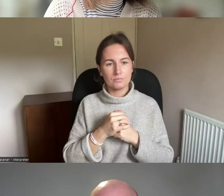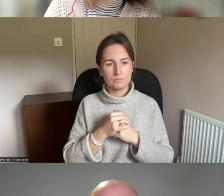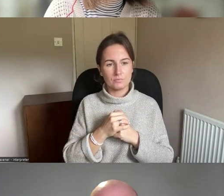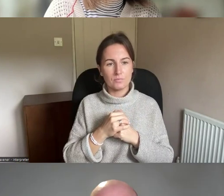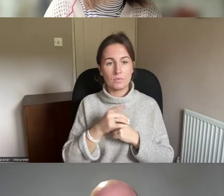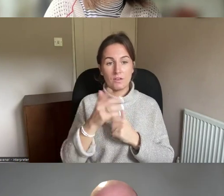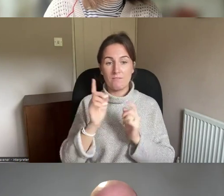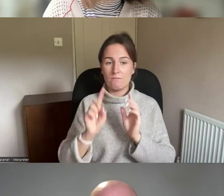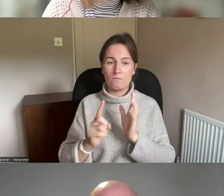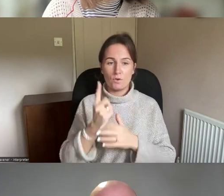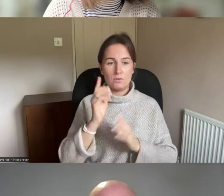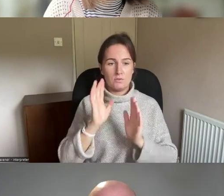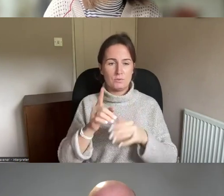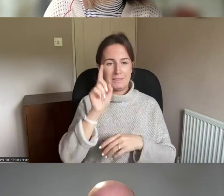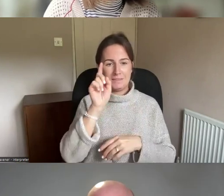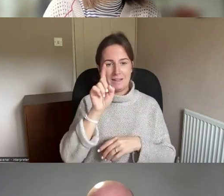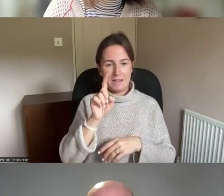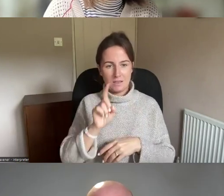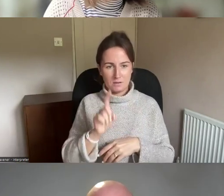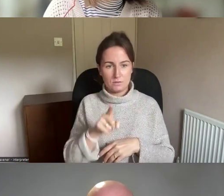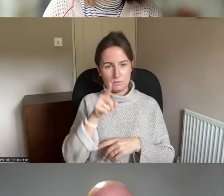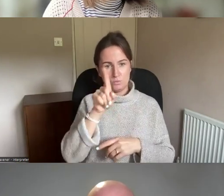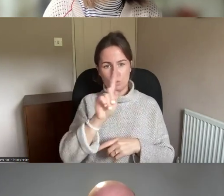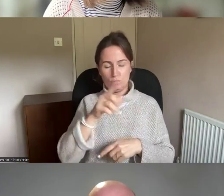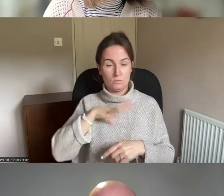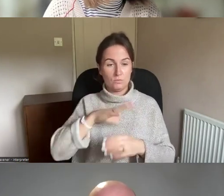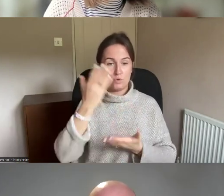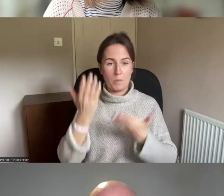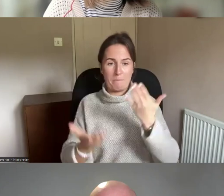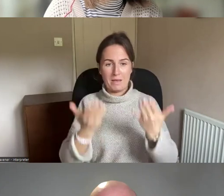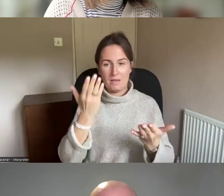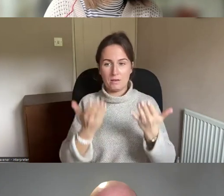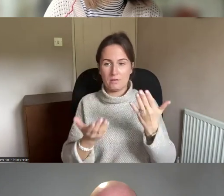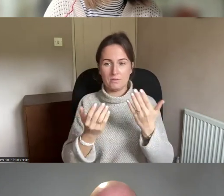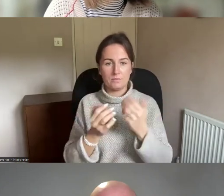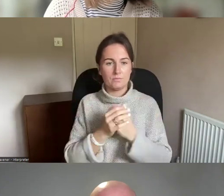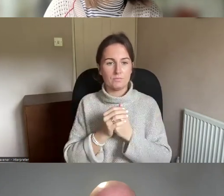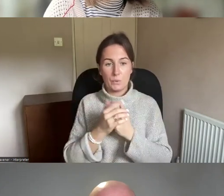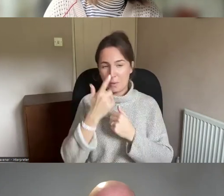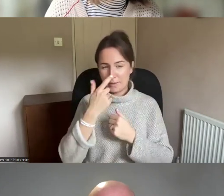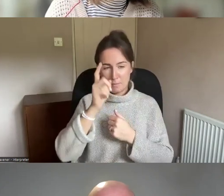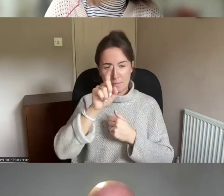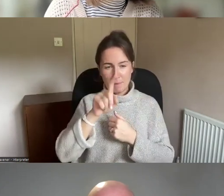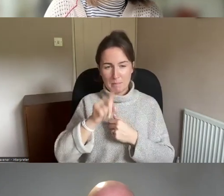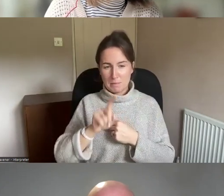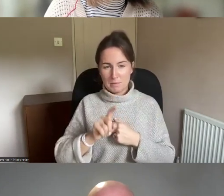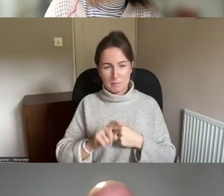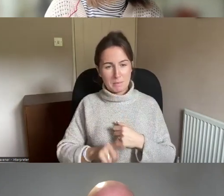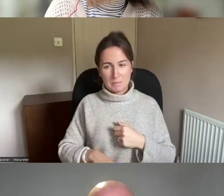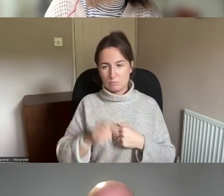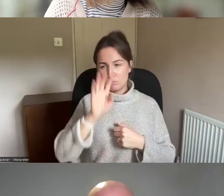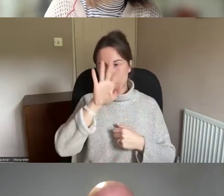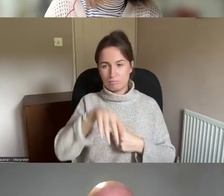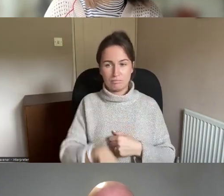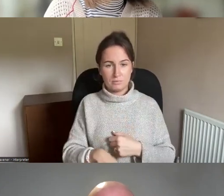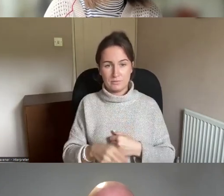areas that you want to compare. So you could, if you wanted to, select a huge amount of areas. You could go, well, I'm interested in all of Arts Council's